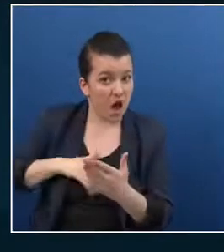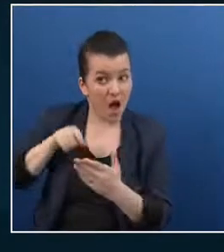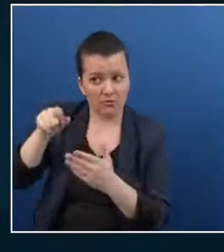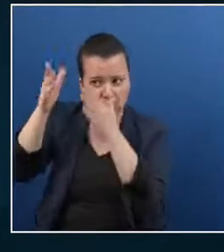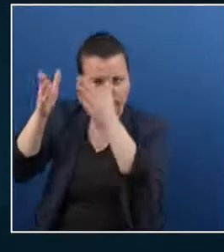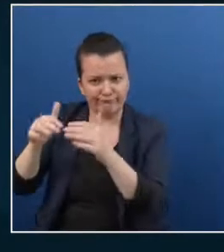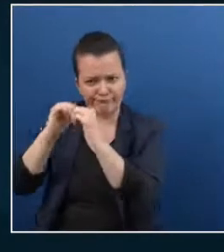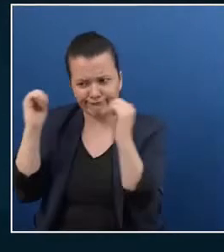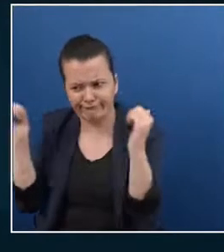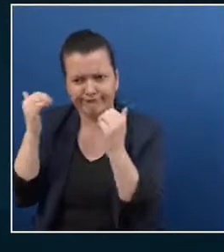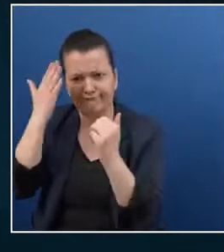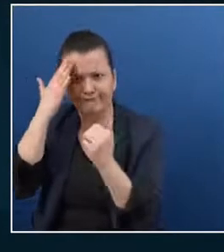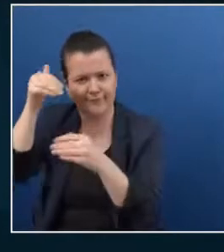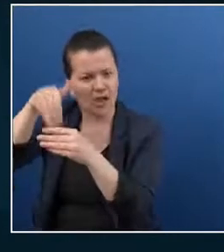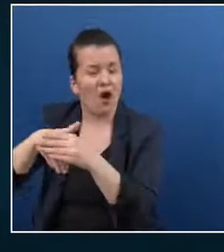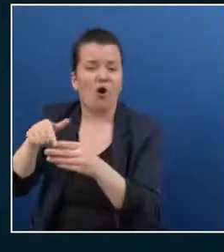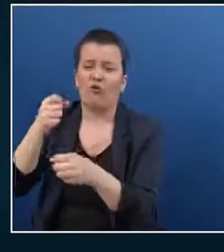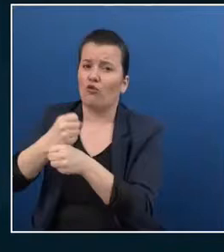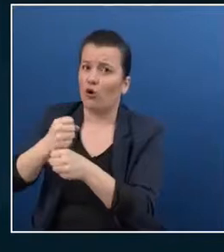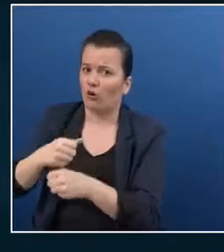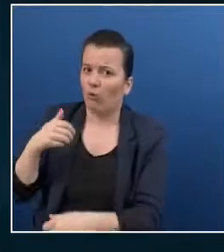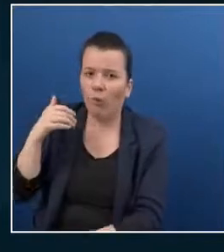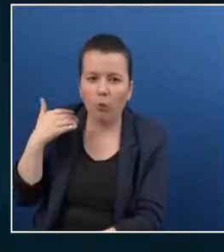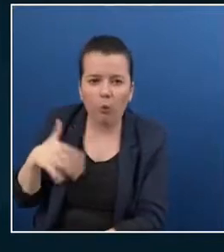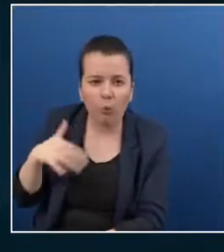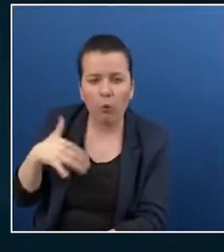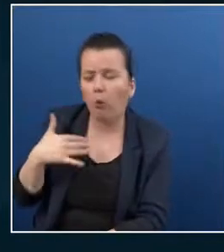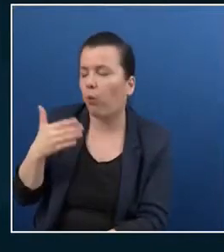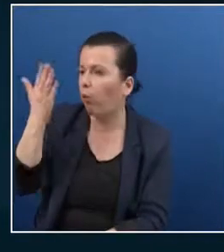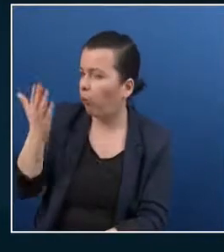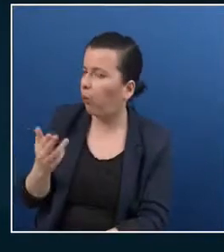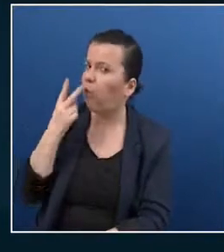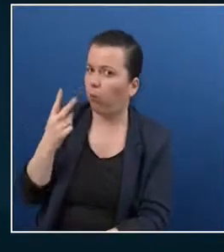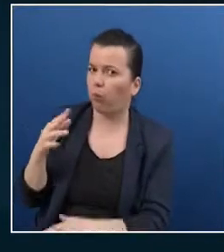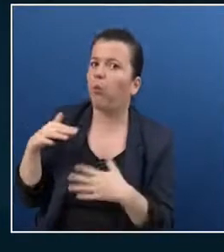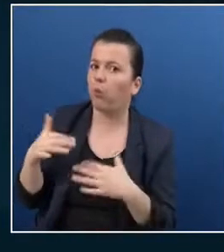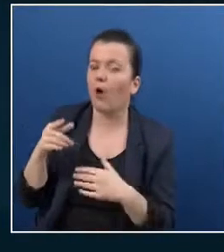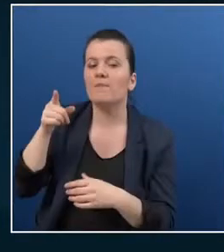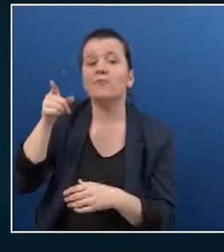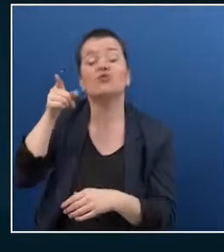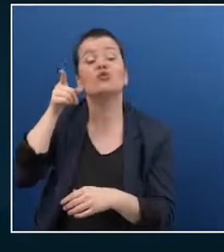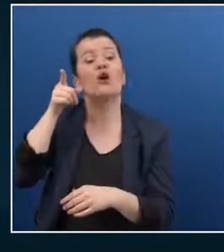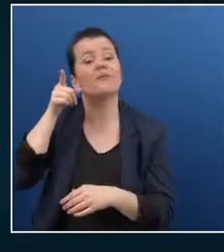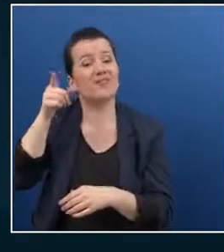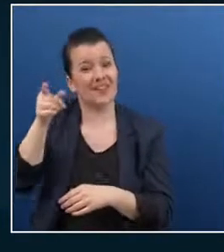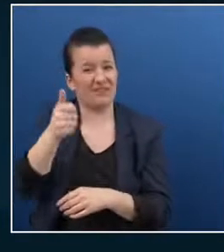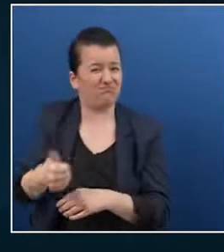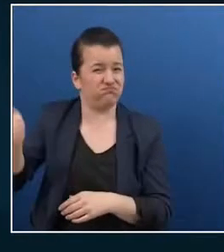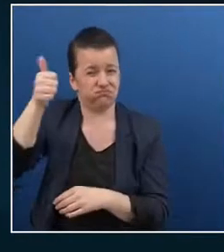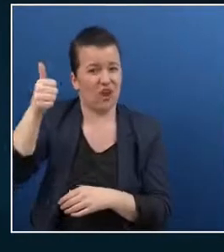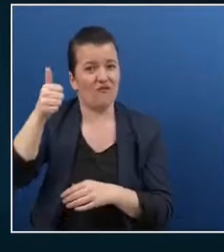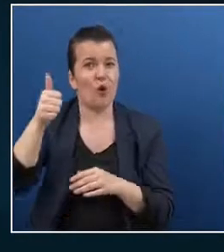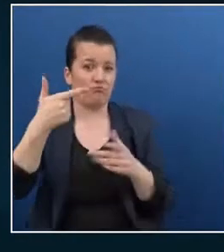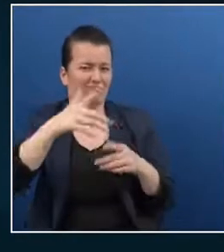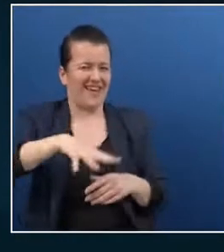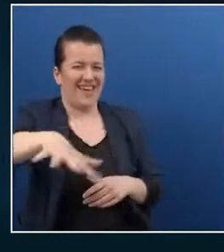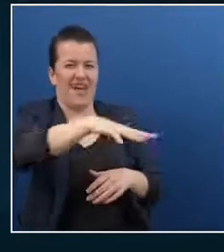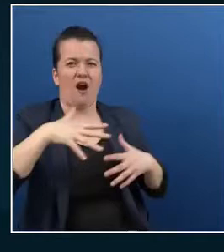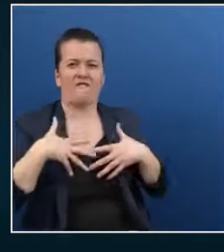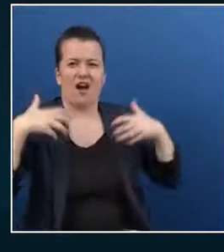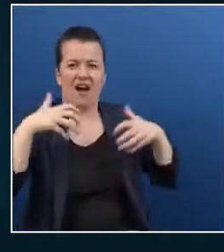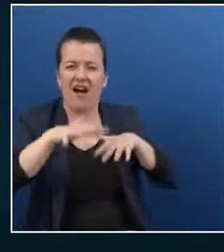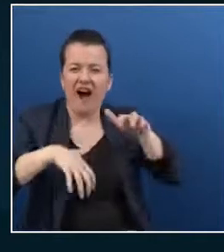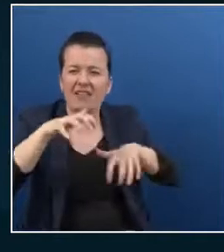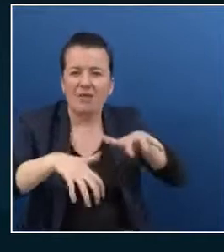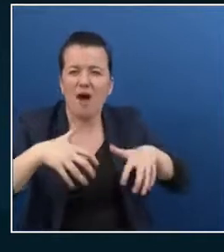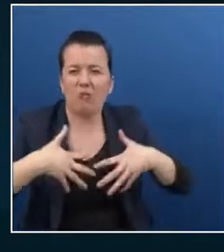career is really, really interesting to go and look at. But what he's done recently is he invented this